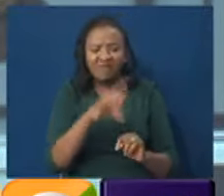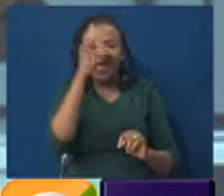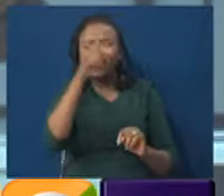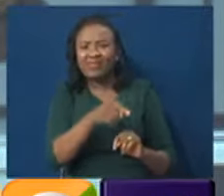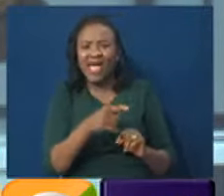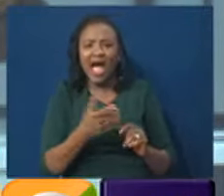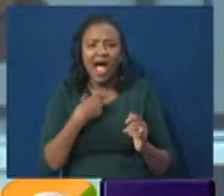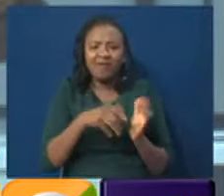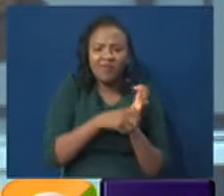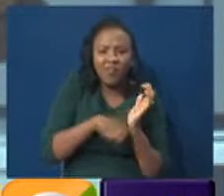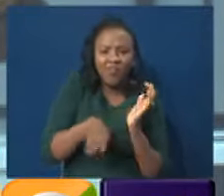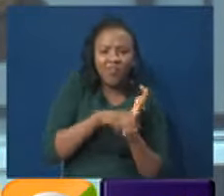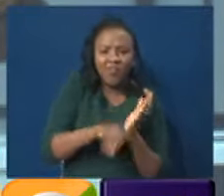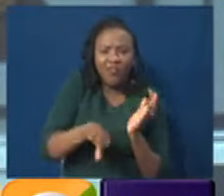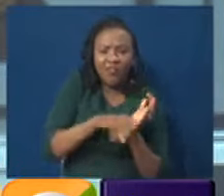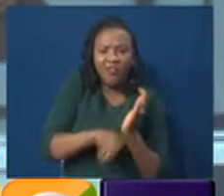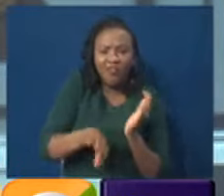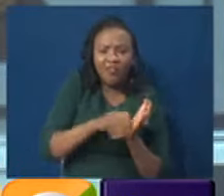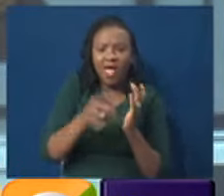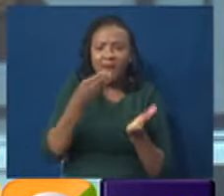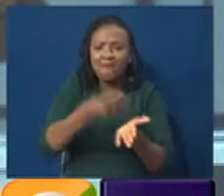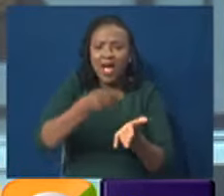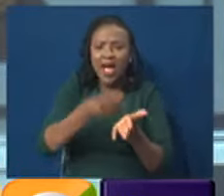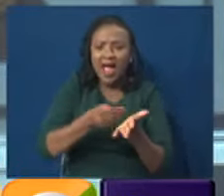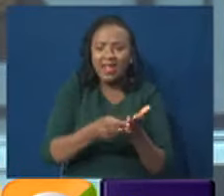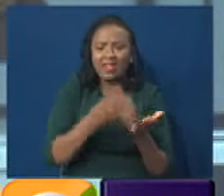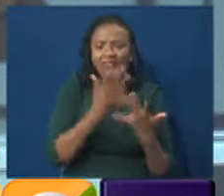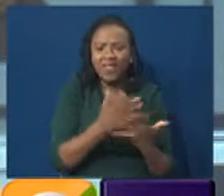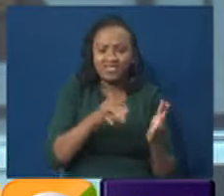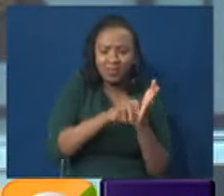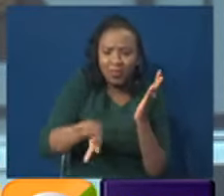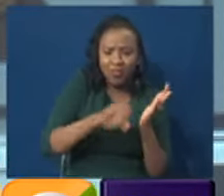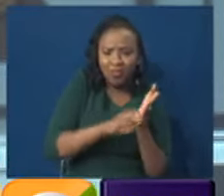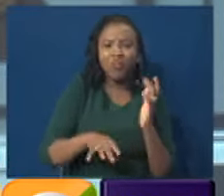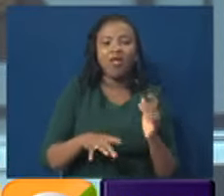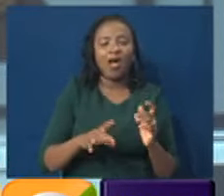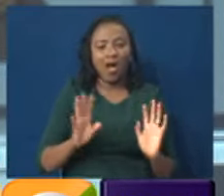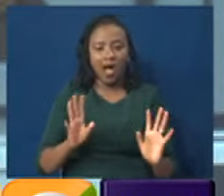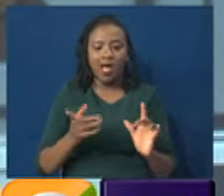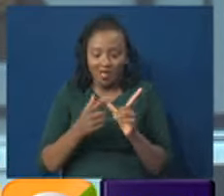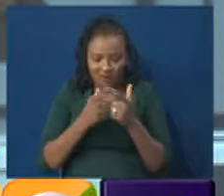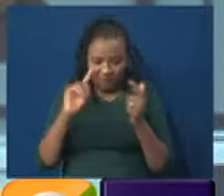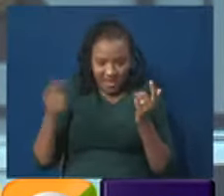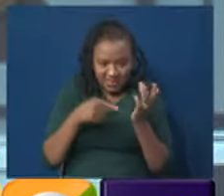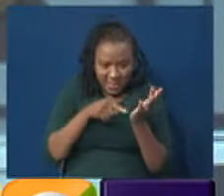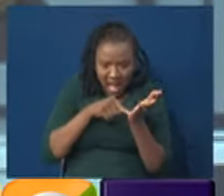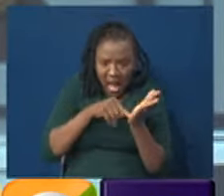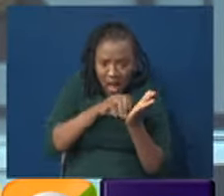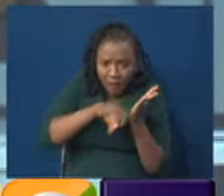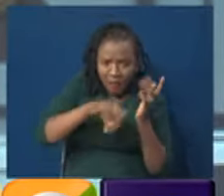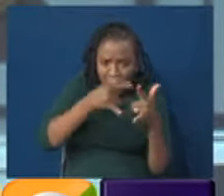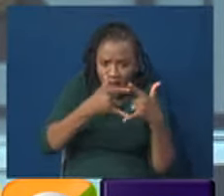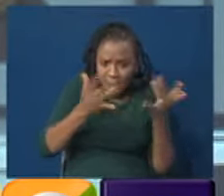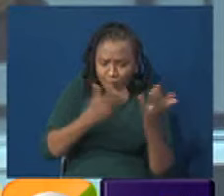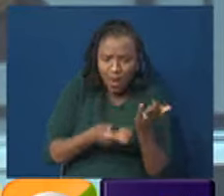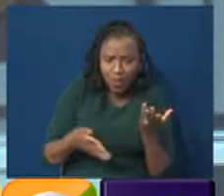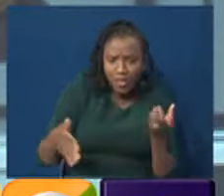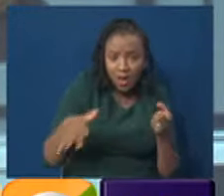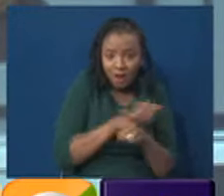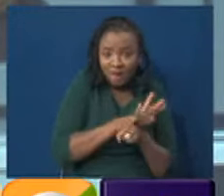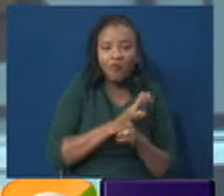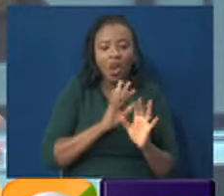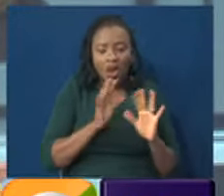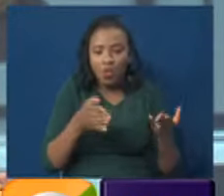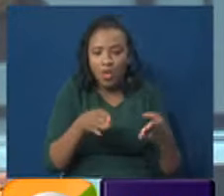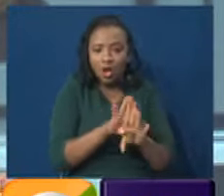with sealing the holes of leakage, then we can start moving forward and putting in clean water. In terms of harvest, one thing that I know that we are doing,